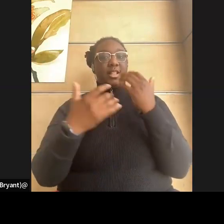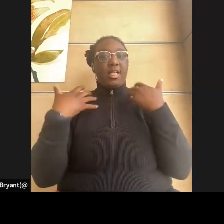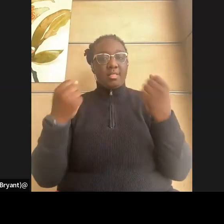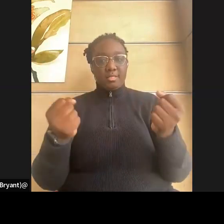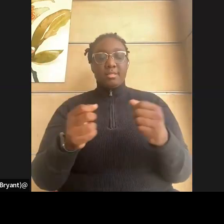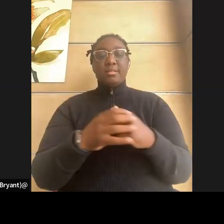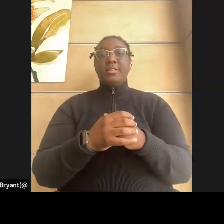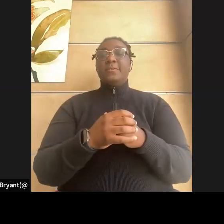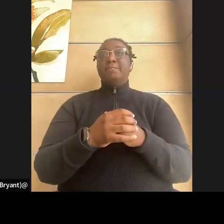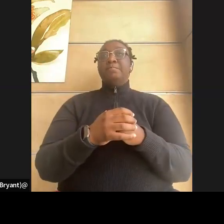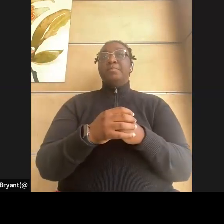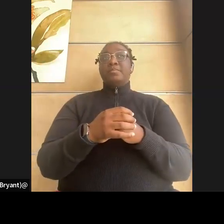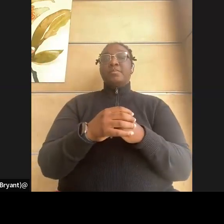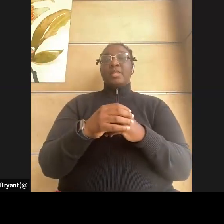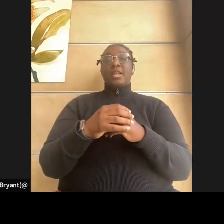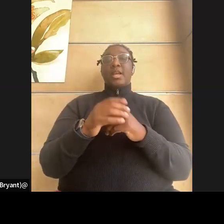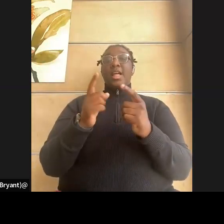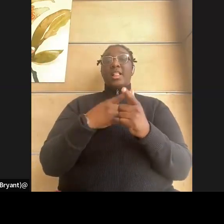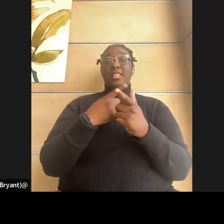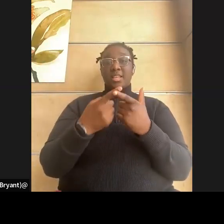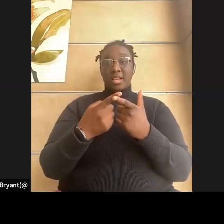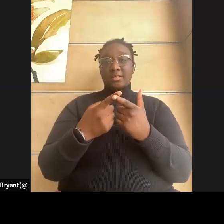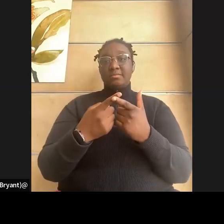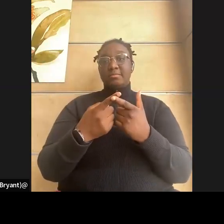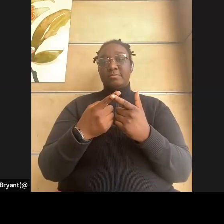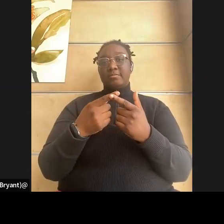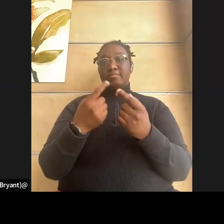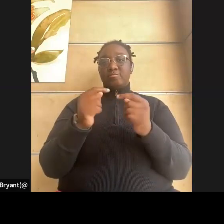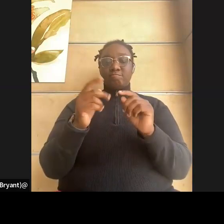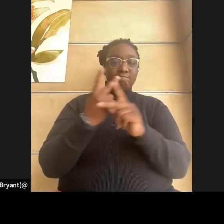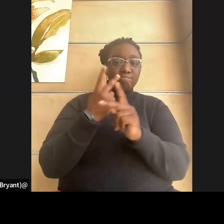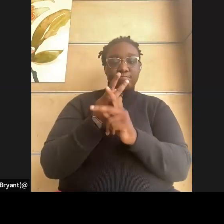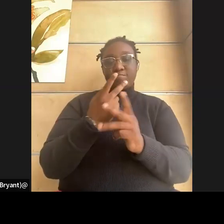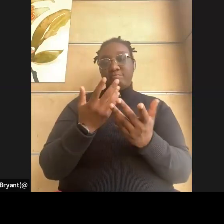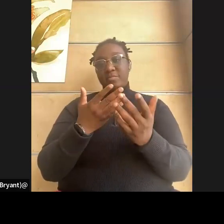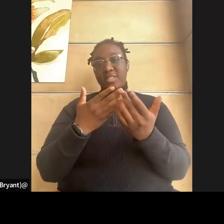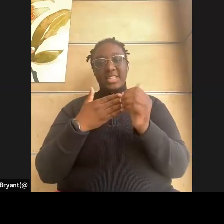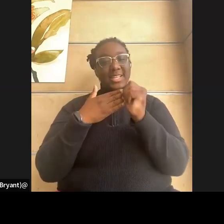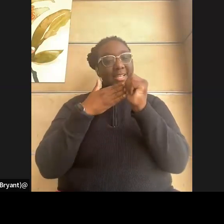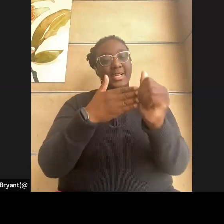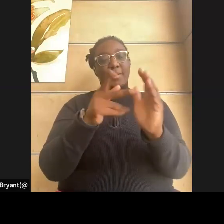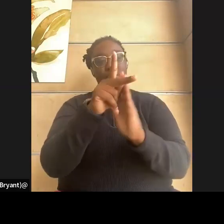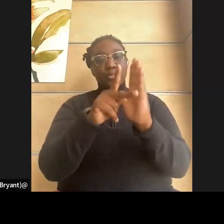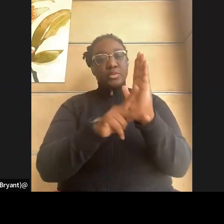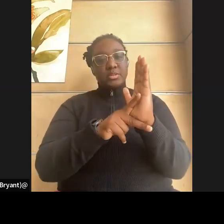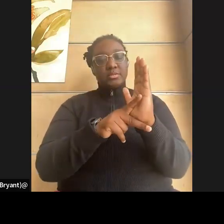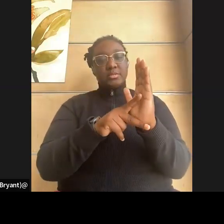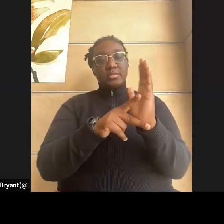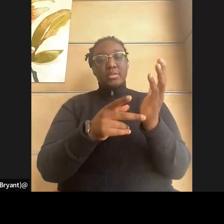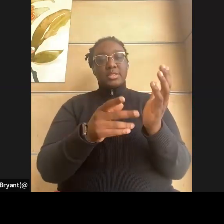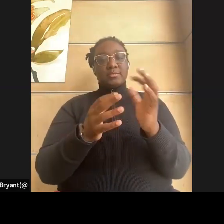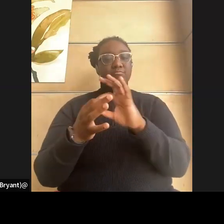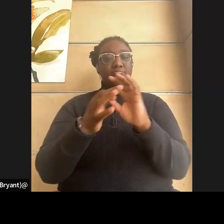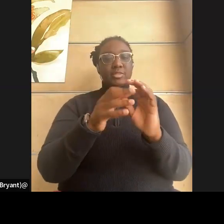was establishing these guiding principles for our DHCS telehealth policies. And I wanted to bring that up because the